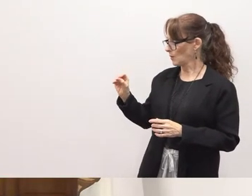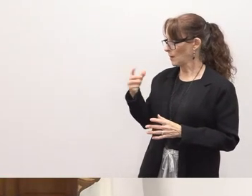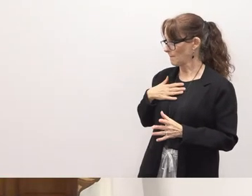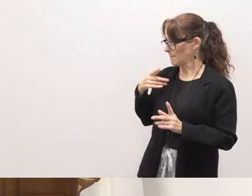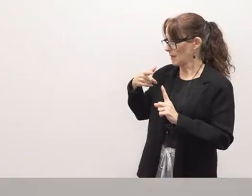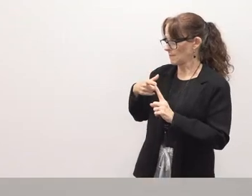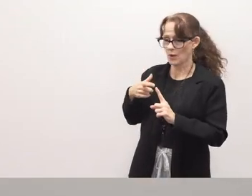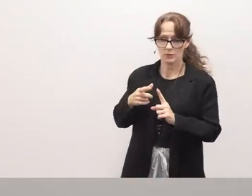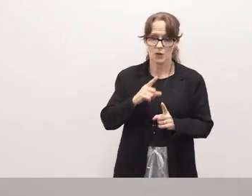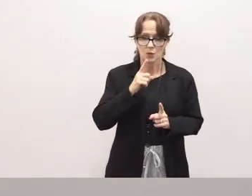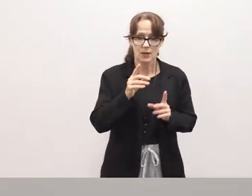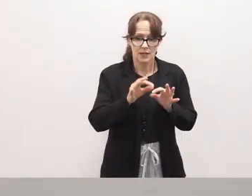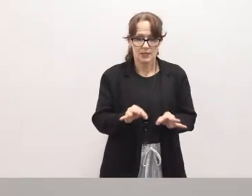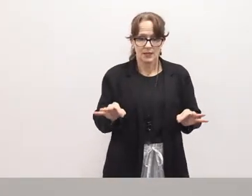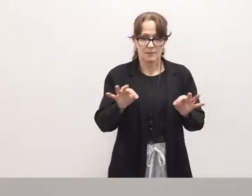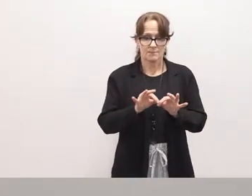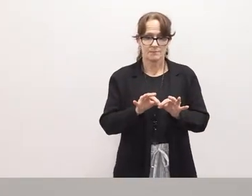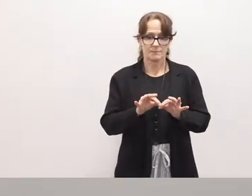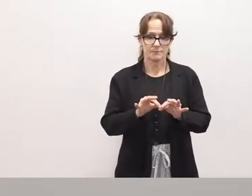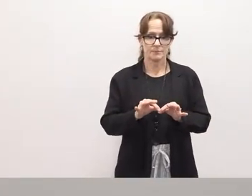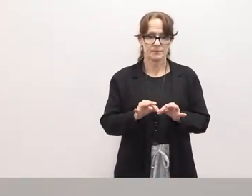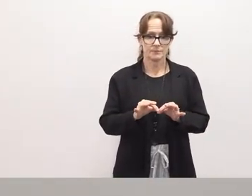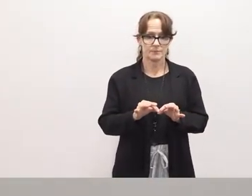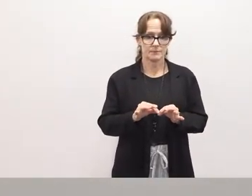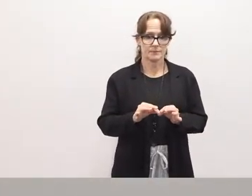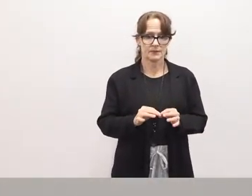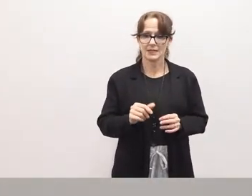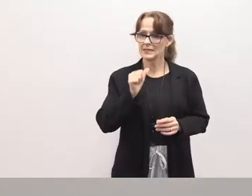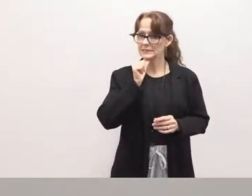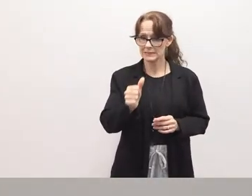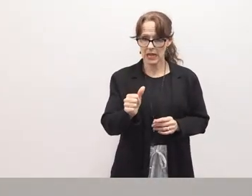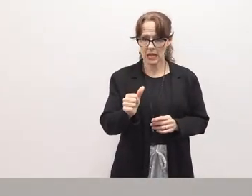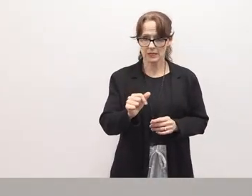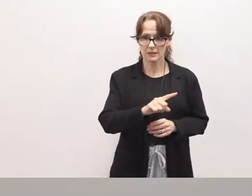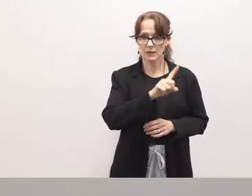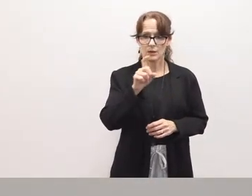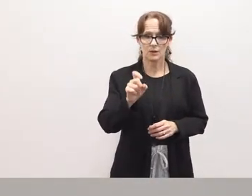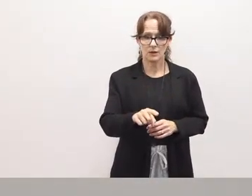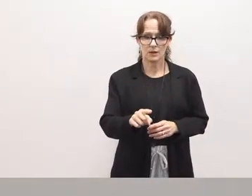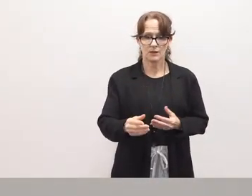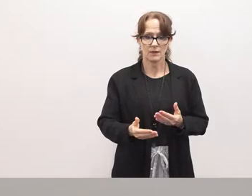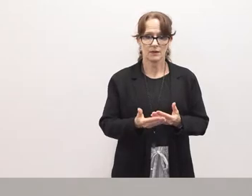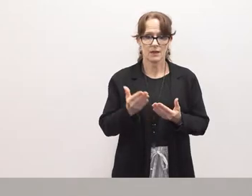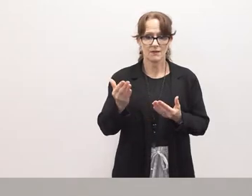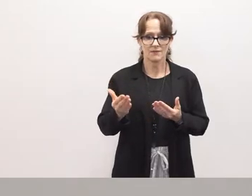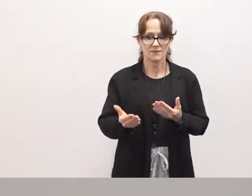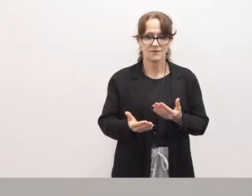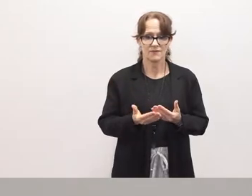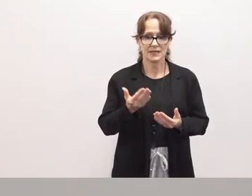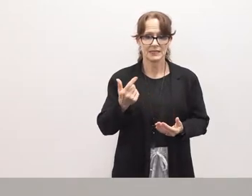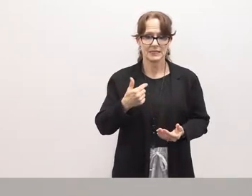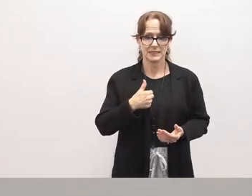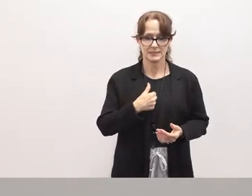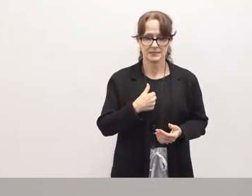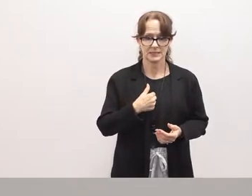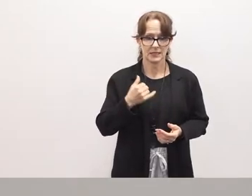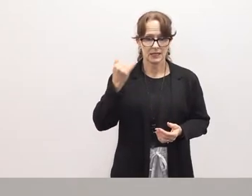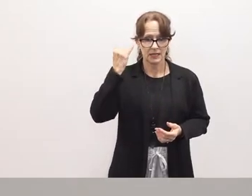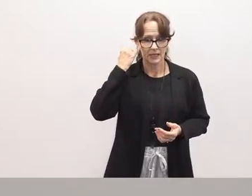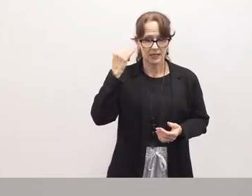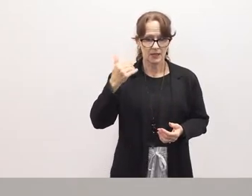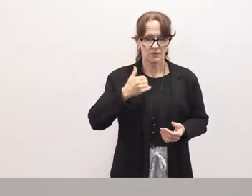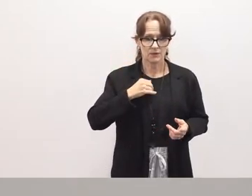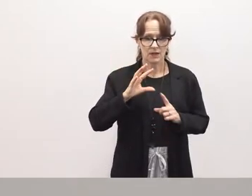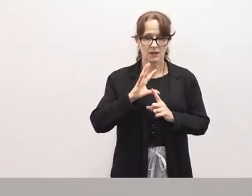it's really important, and that is, it's not a question of convenience. If we had a